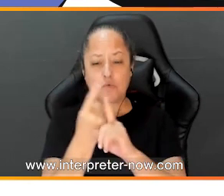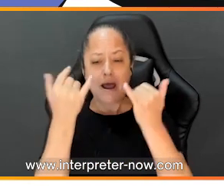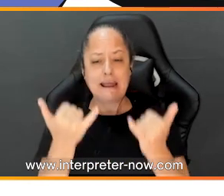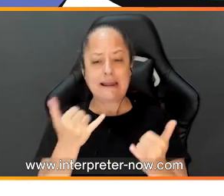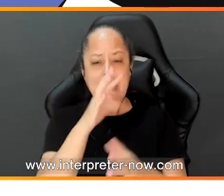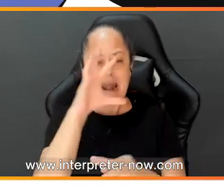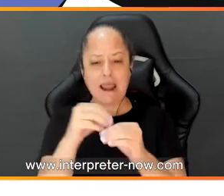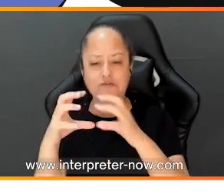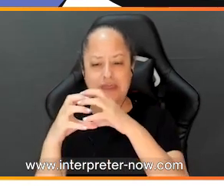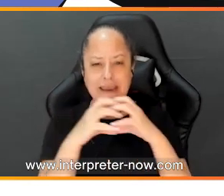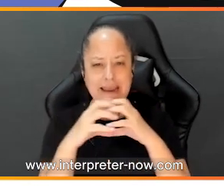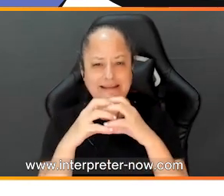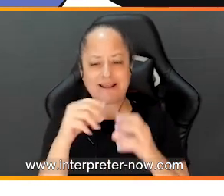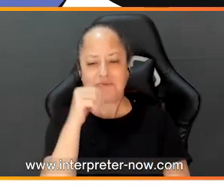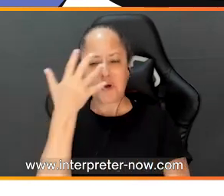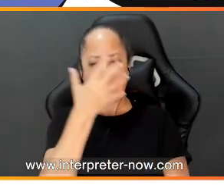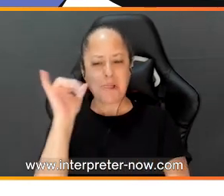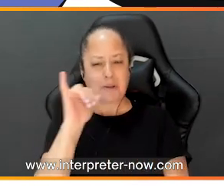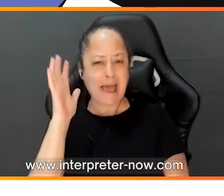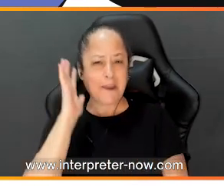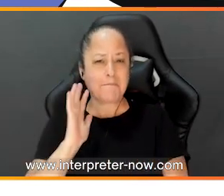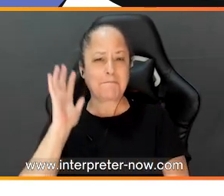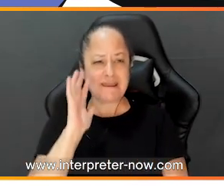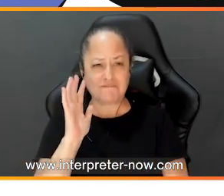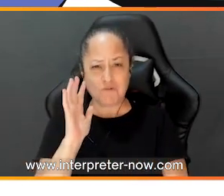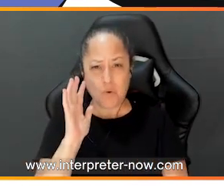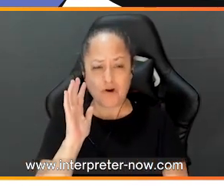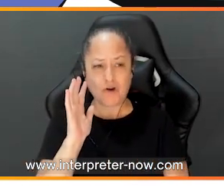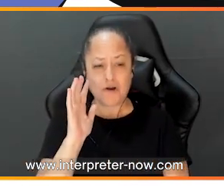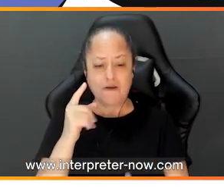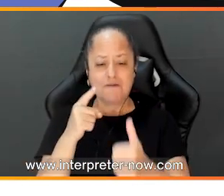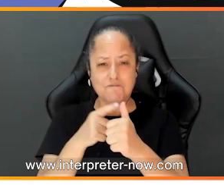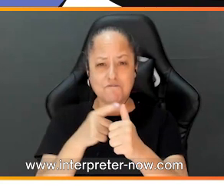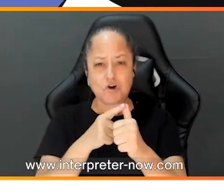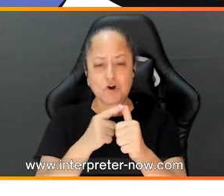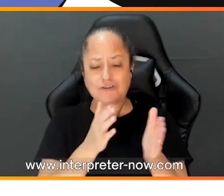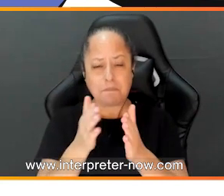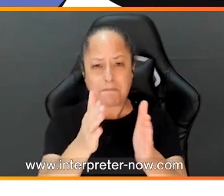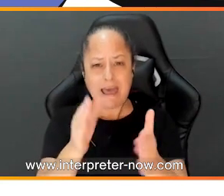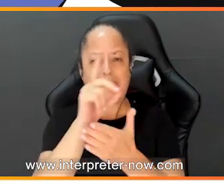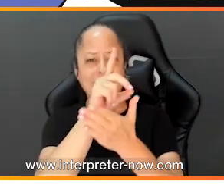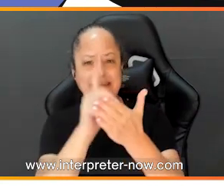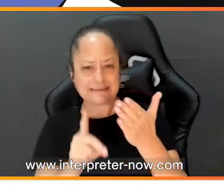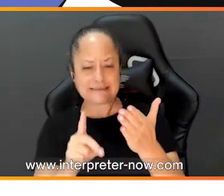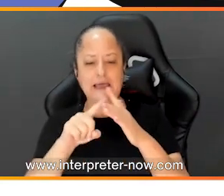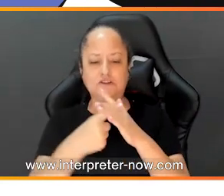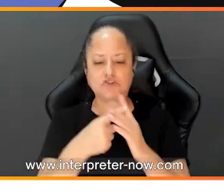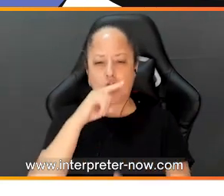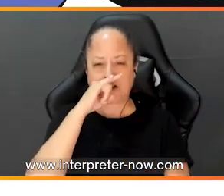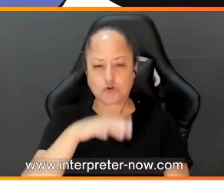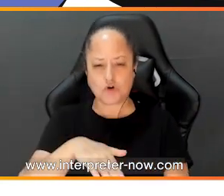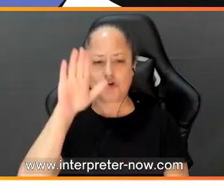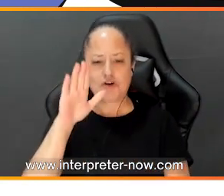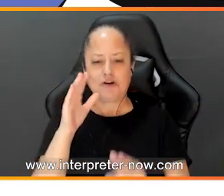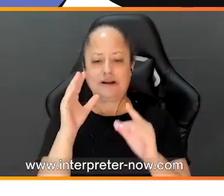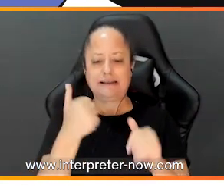because right now everything's intersecting, but it didn't look like that before. So it's kind of the first starting path is really